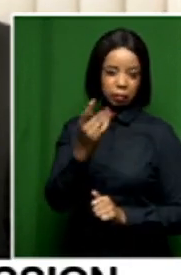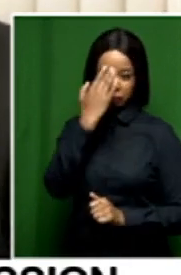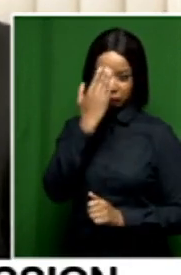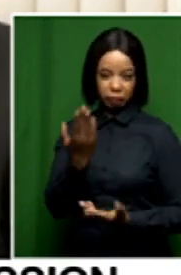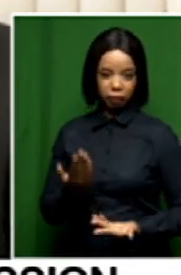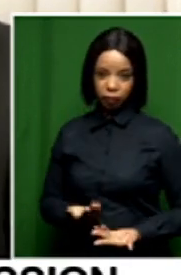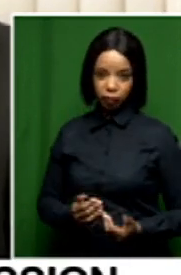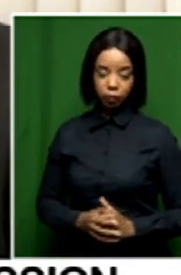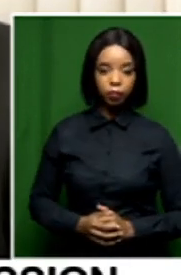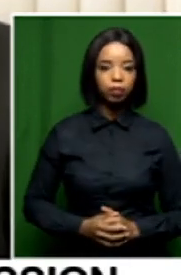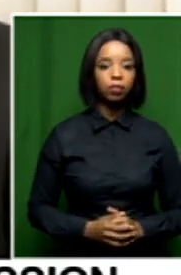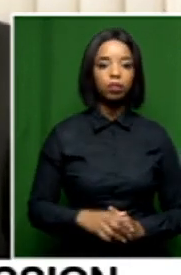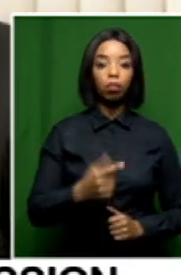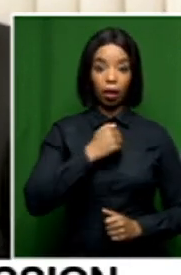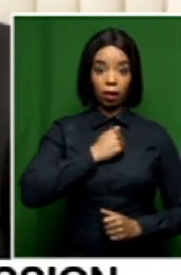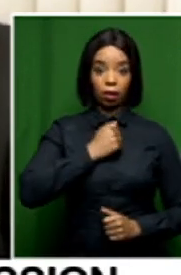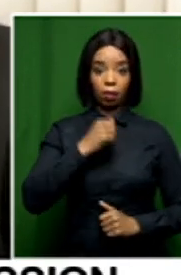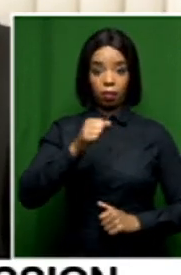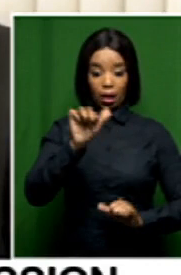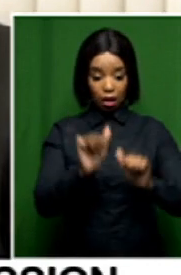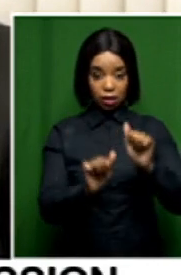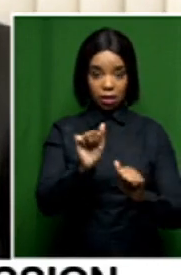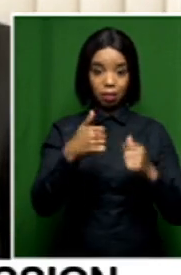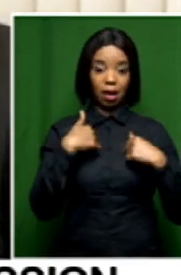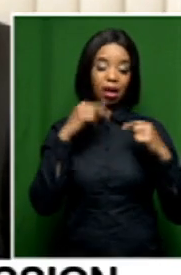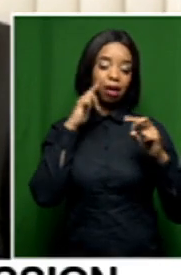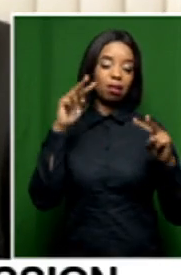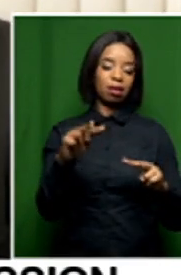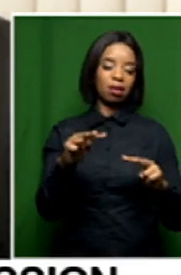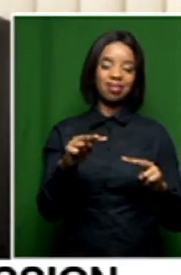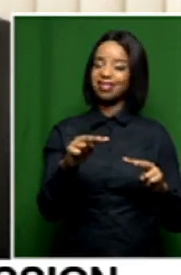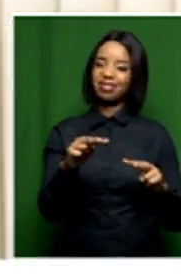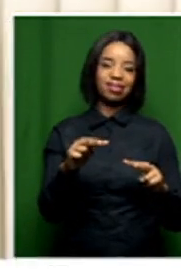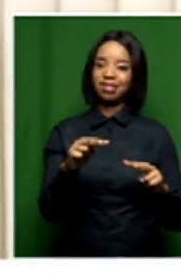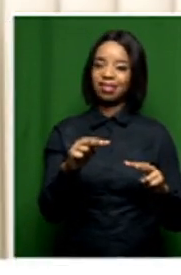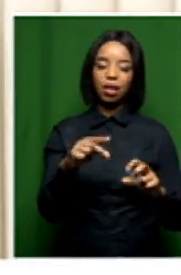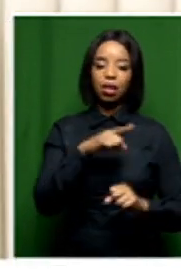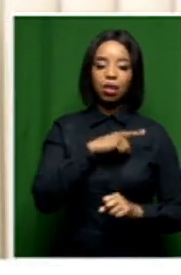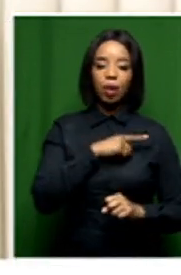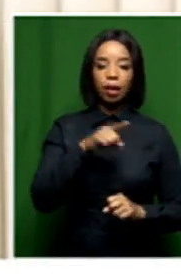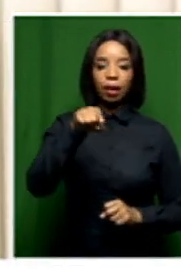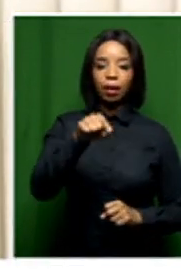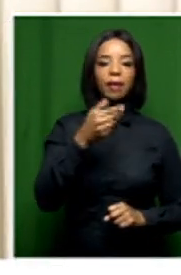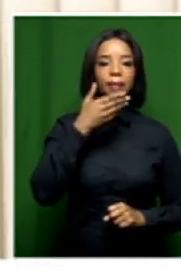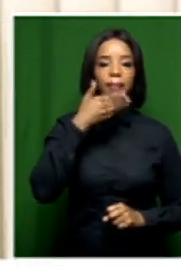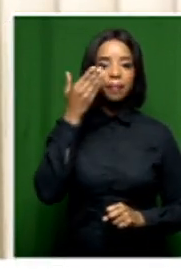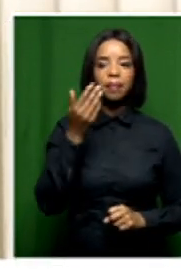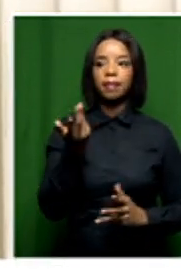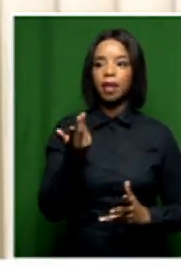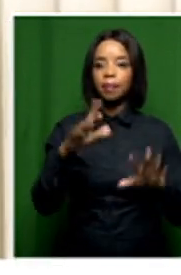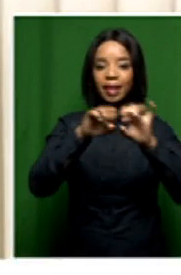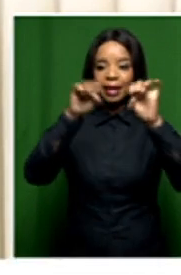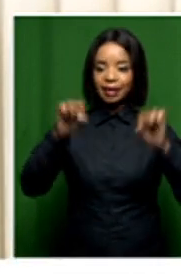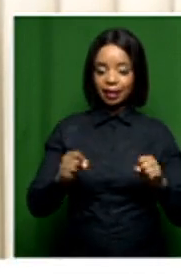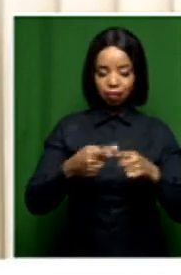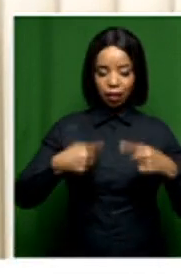preliminary assessment. I don't think it was. In fact, what it identifies is the lack of our systems of being able